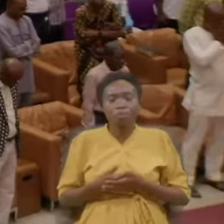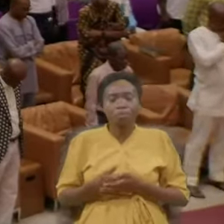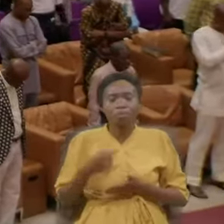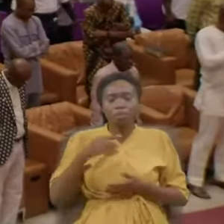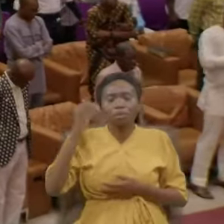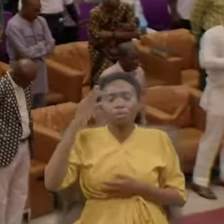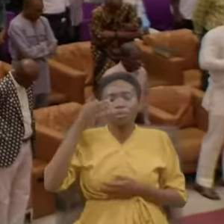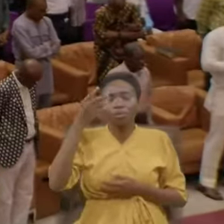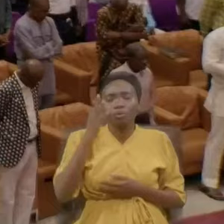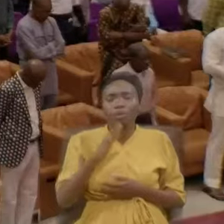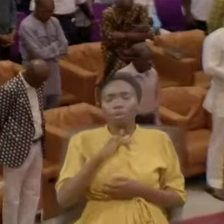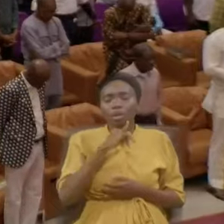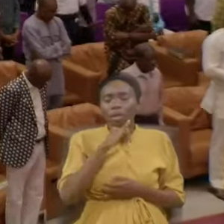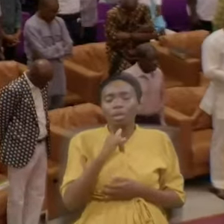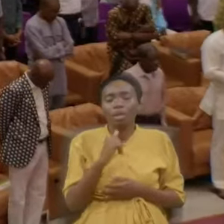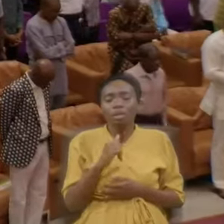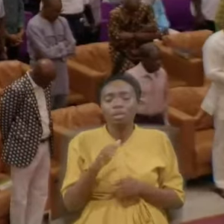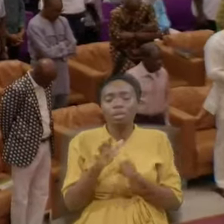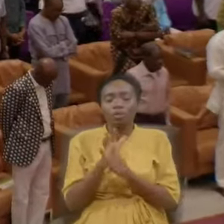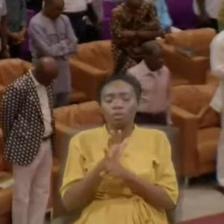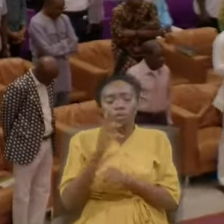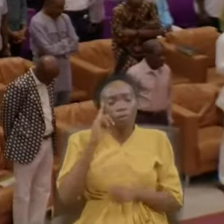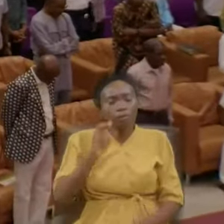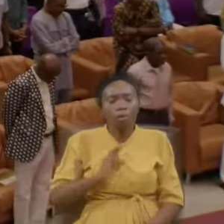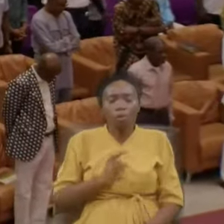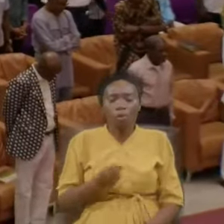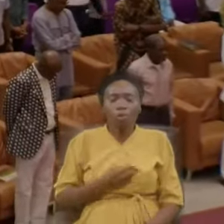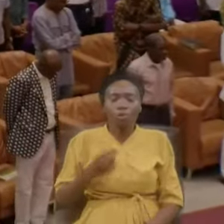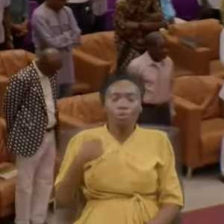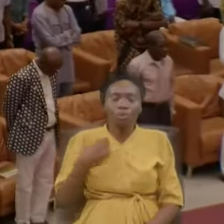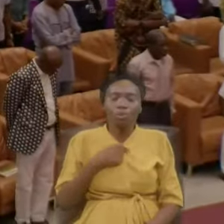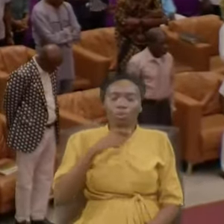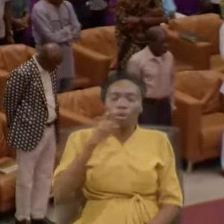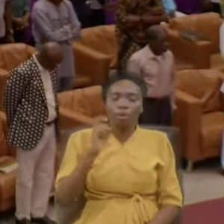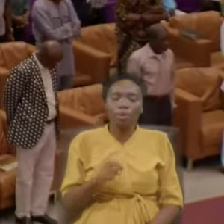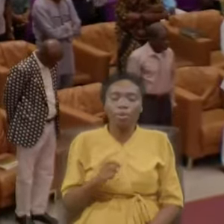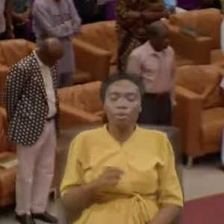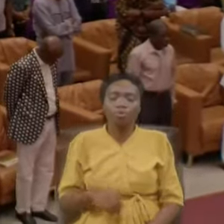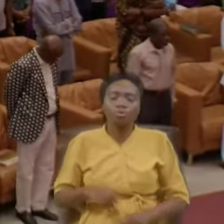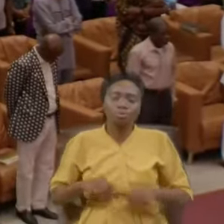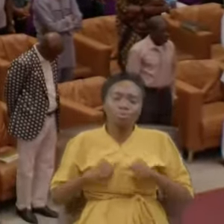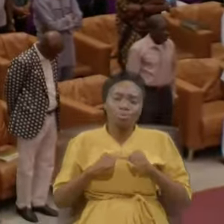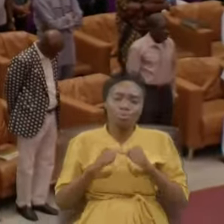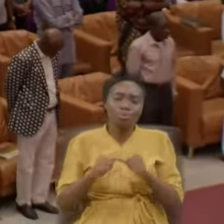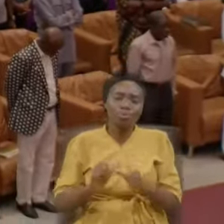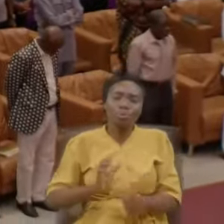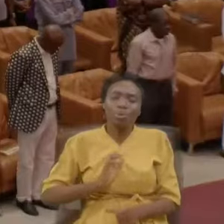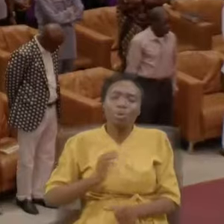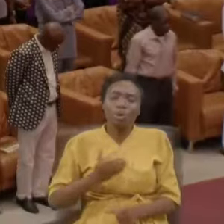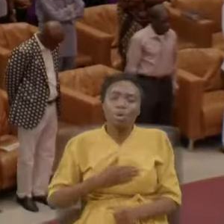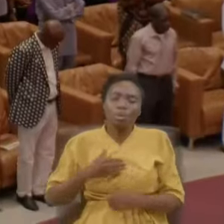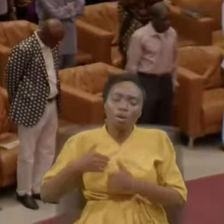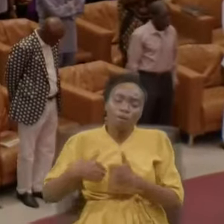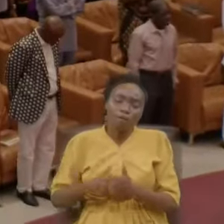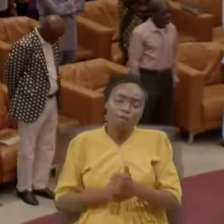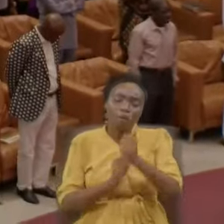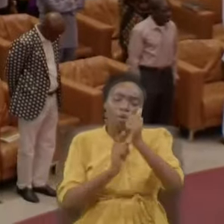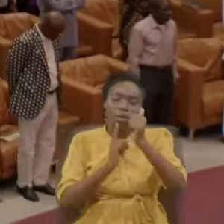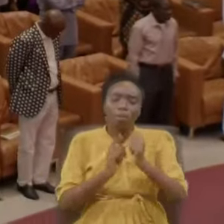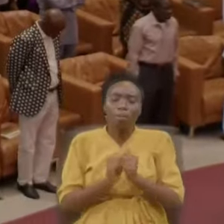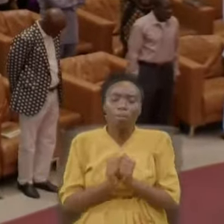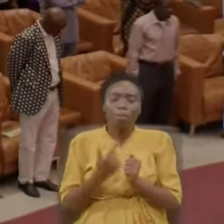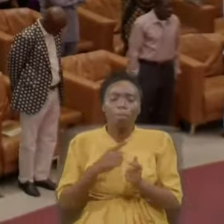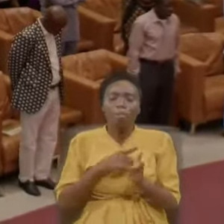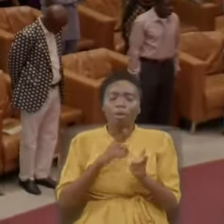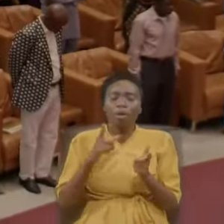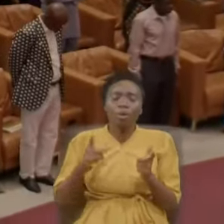God is very much sufficient for us. We must intensify our follow-up. The